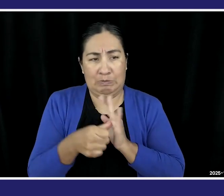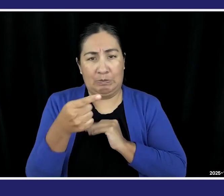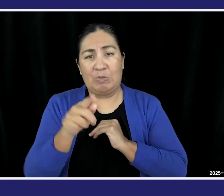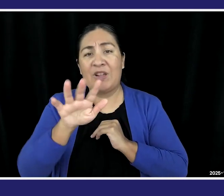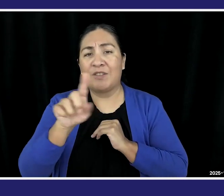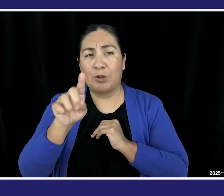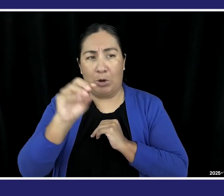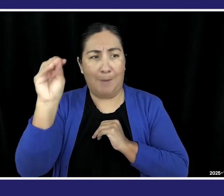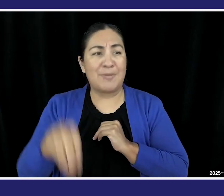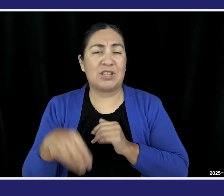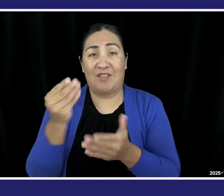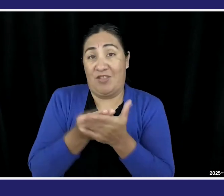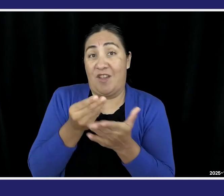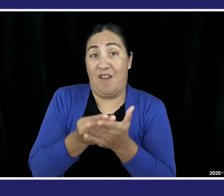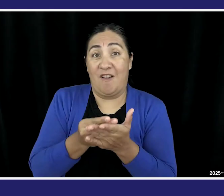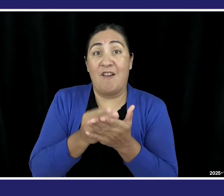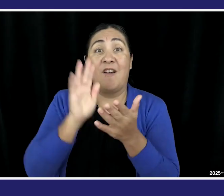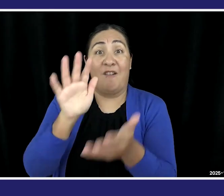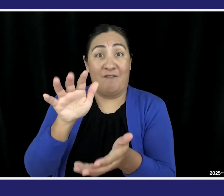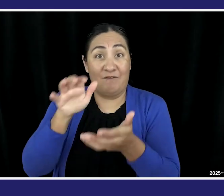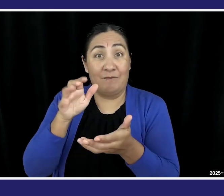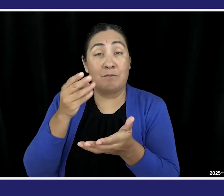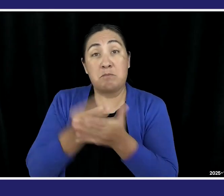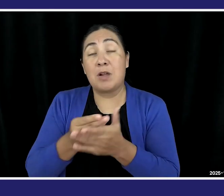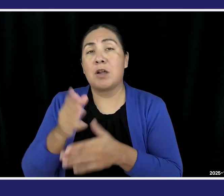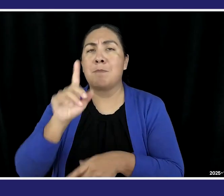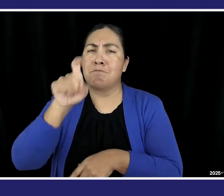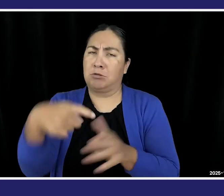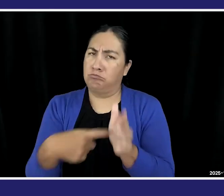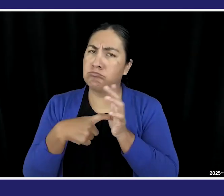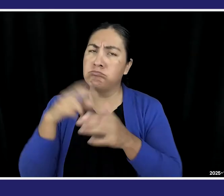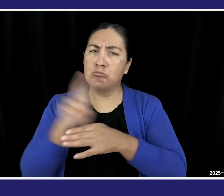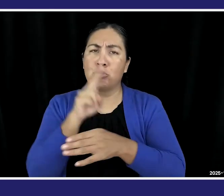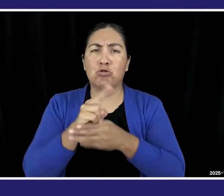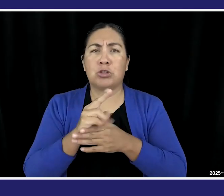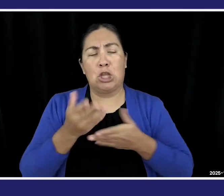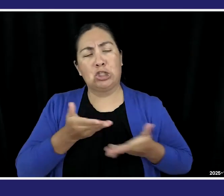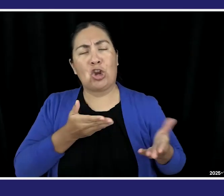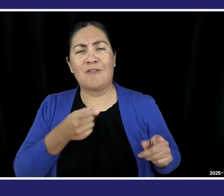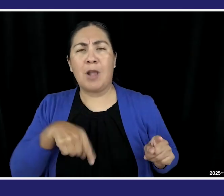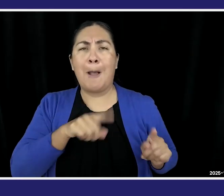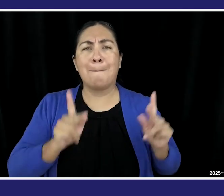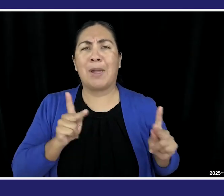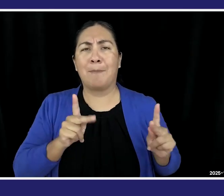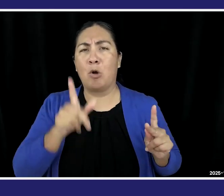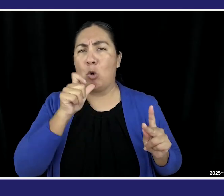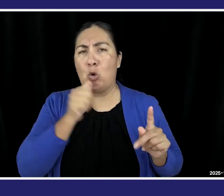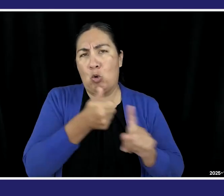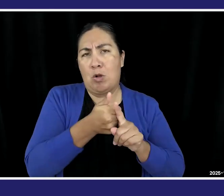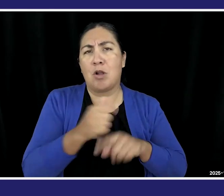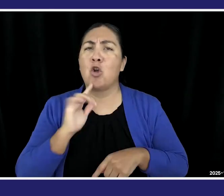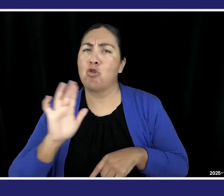51% of the funding must be used to serve populations that are 25 years and under.